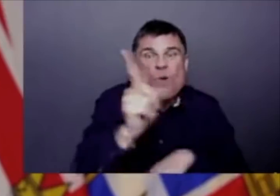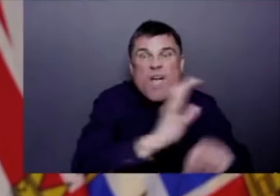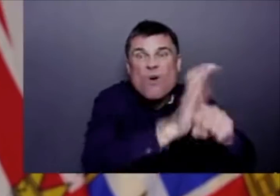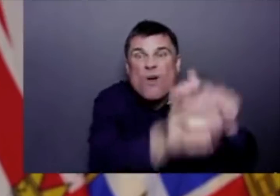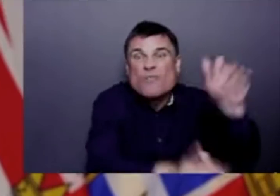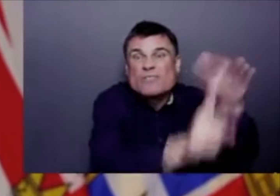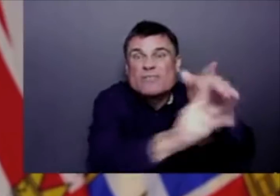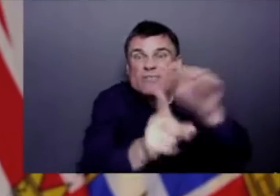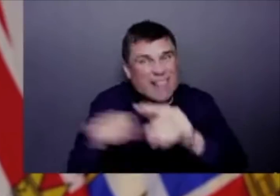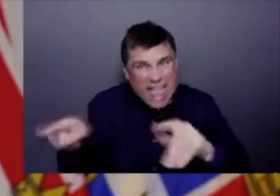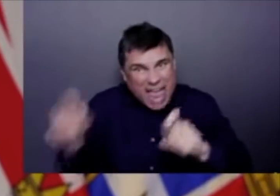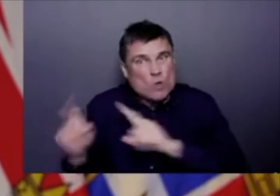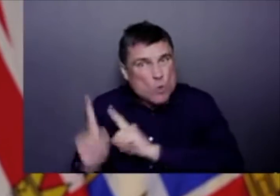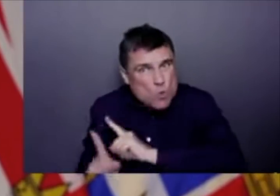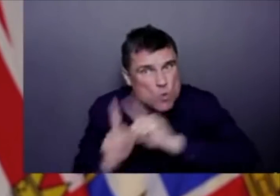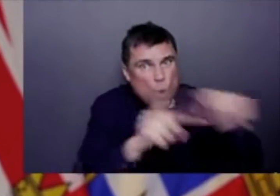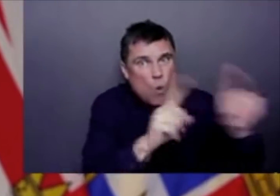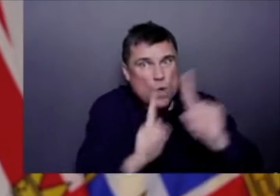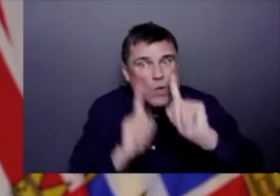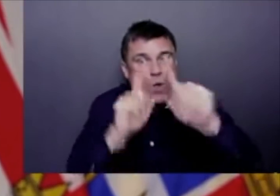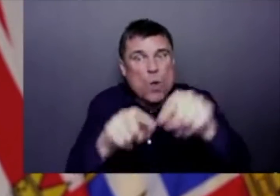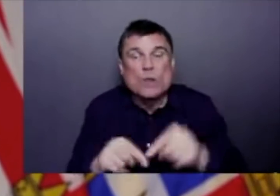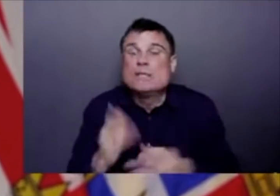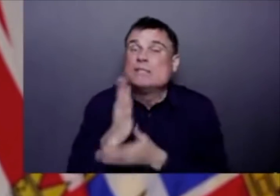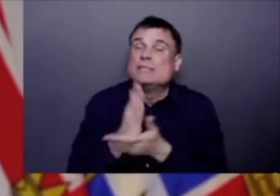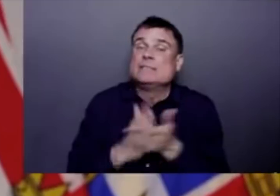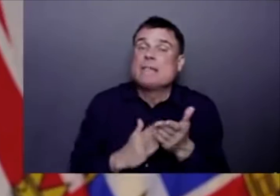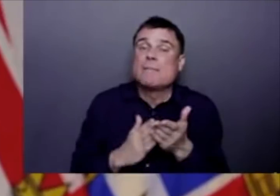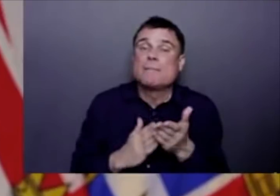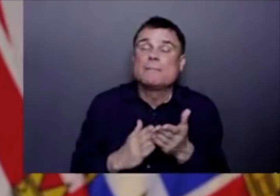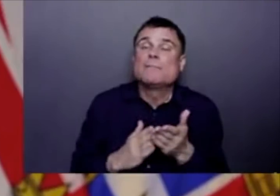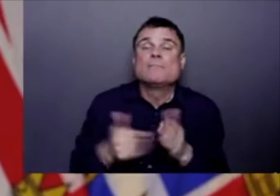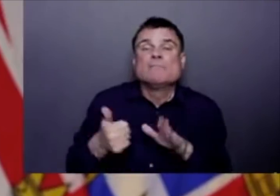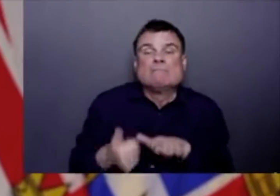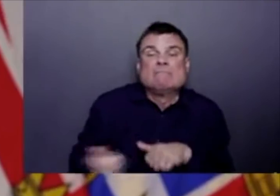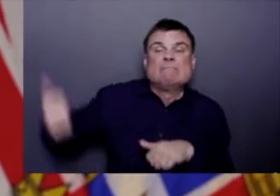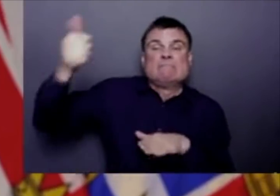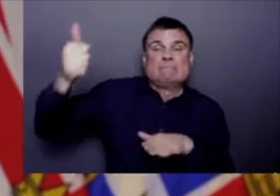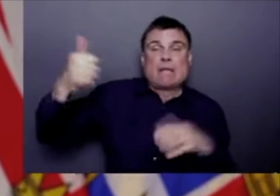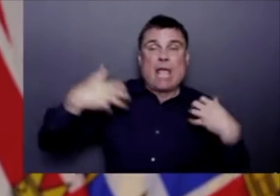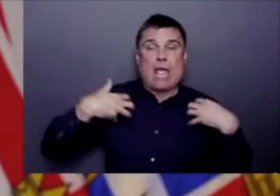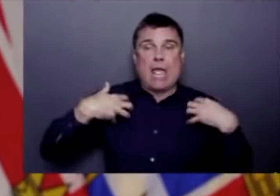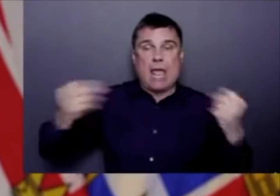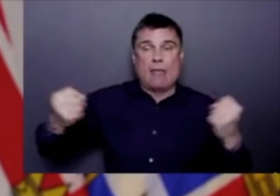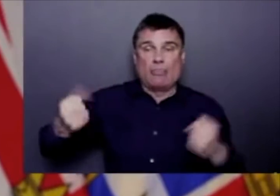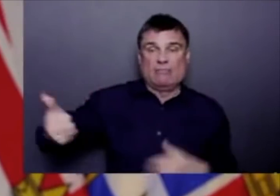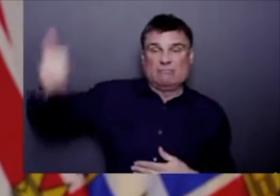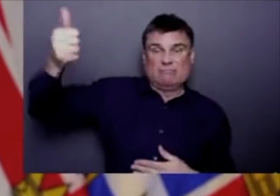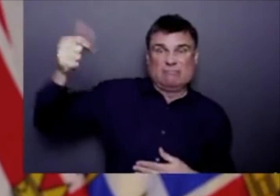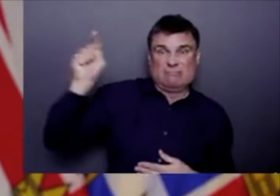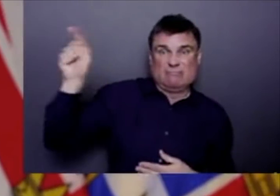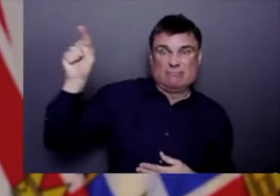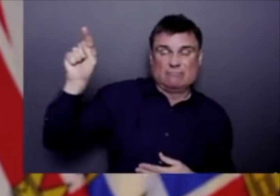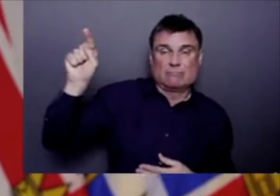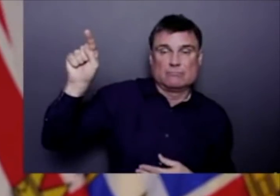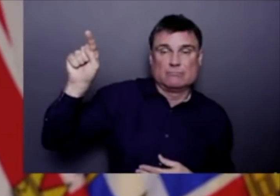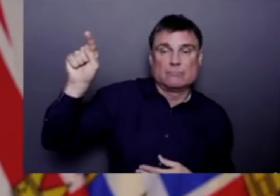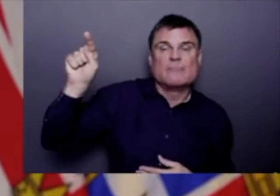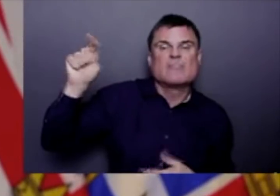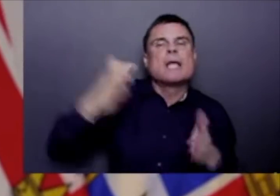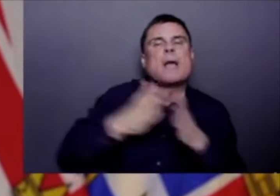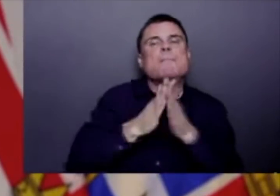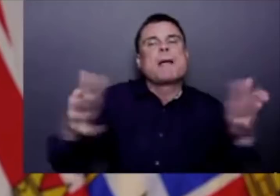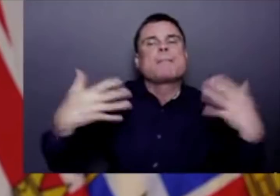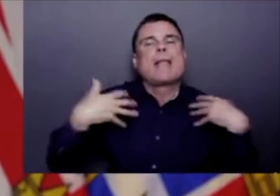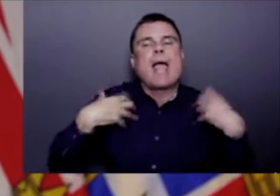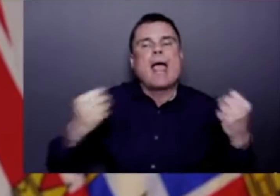to healthcare workers and long-term care workers are our first priority. And I really encourage all of us to work together and make sure that